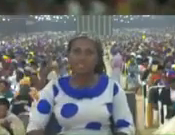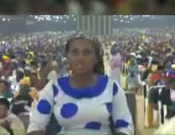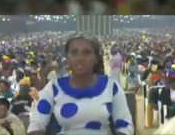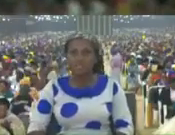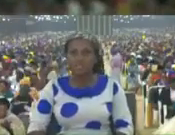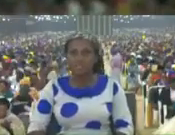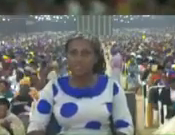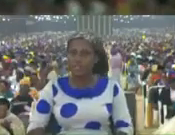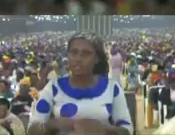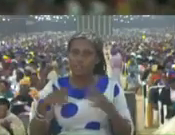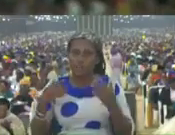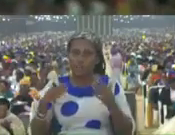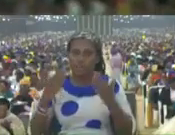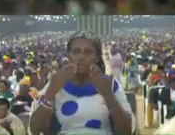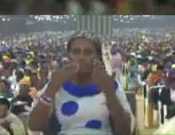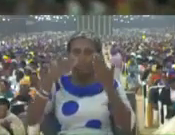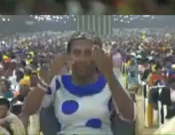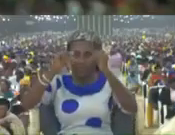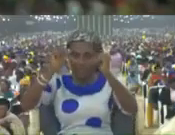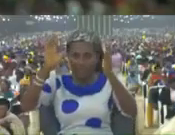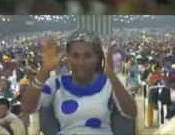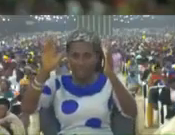Oh, thank you, Father.